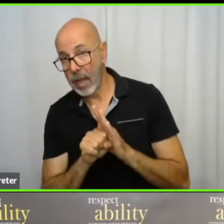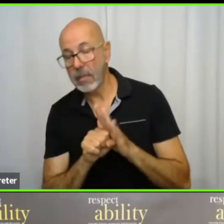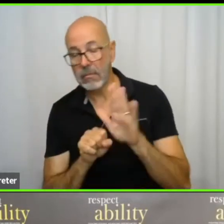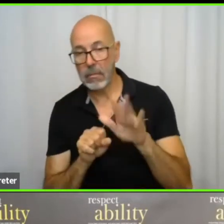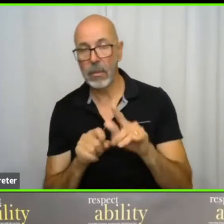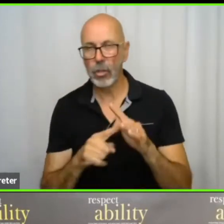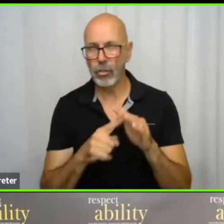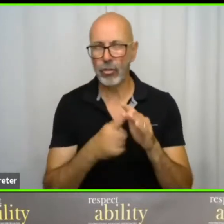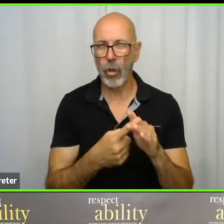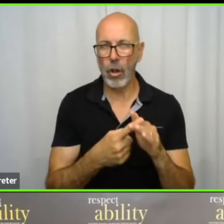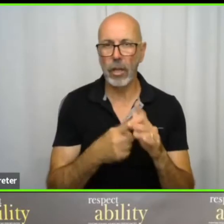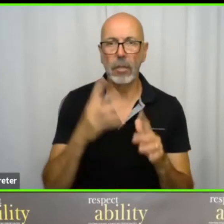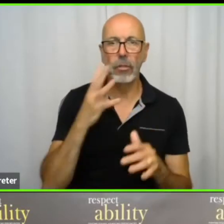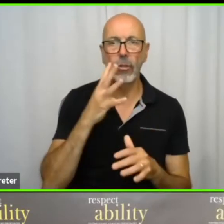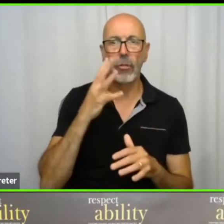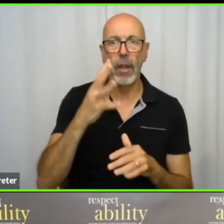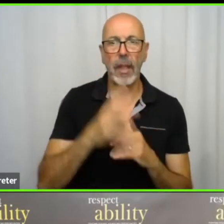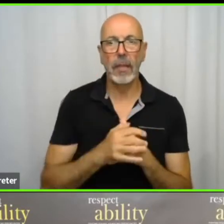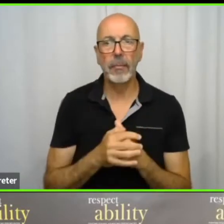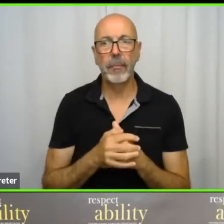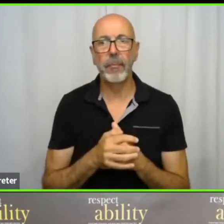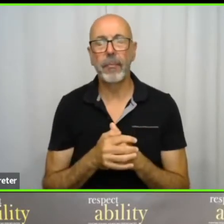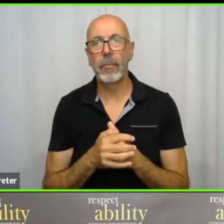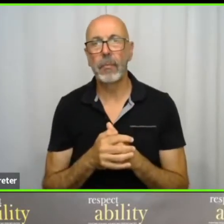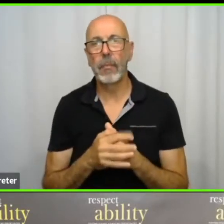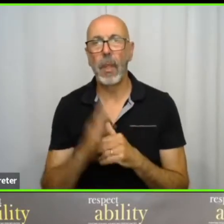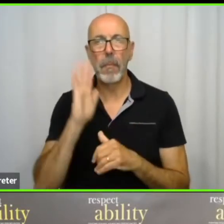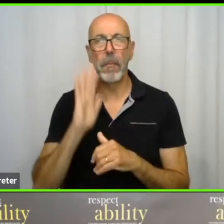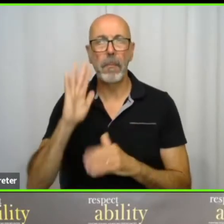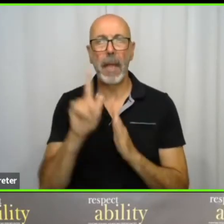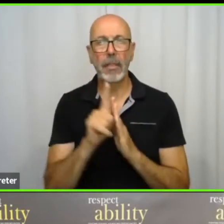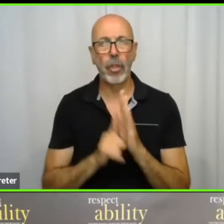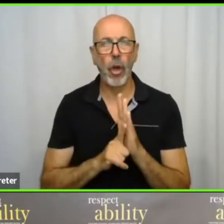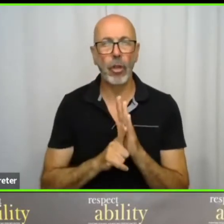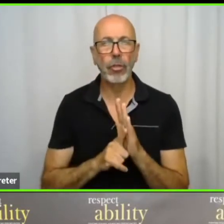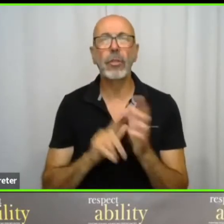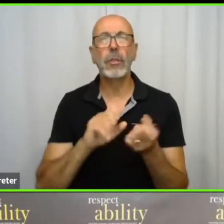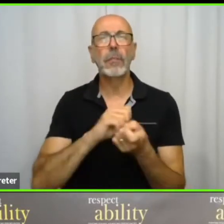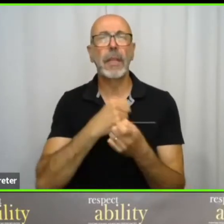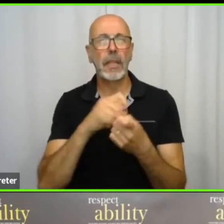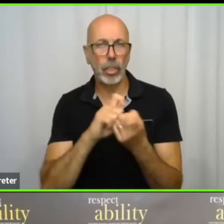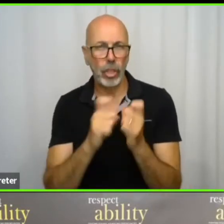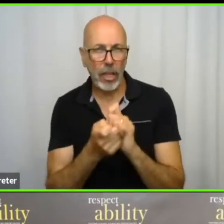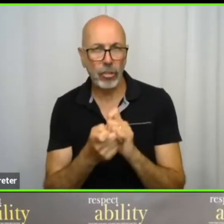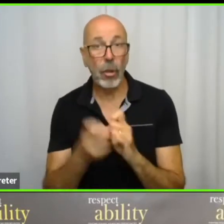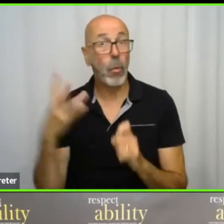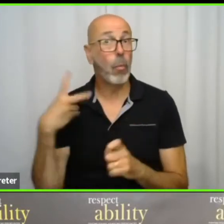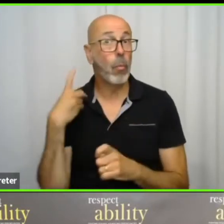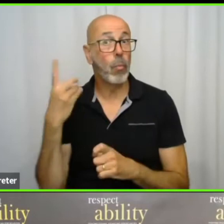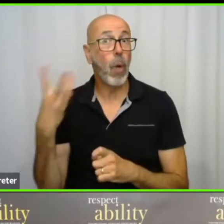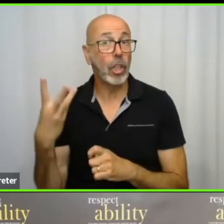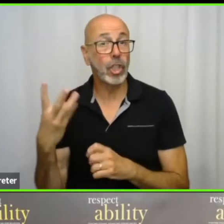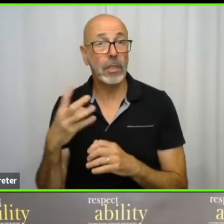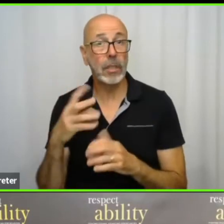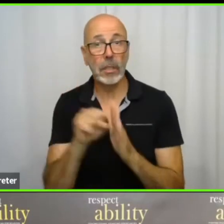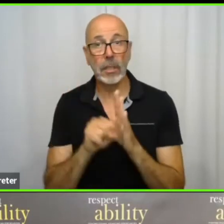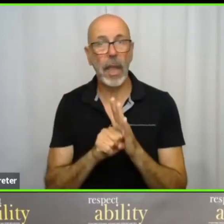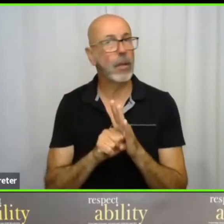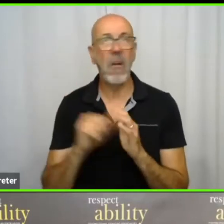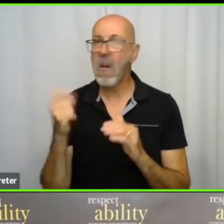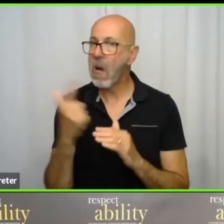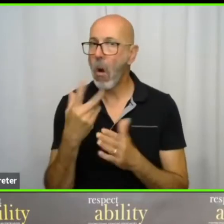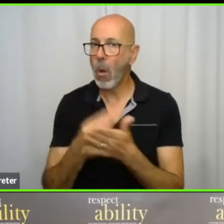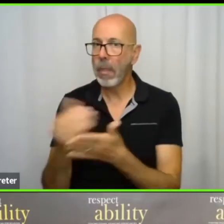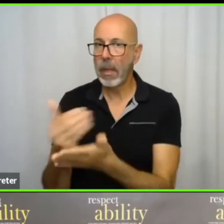to create or pass laws to make changes. Washington State a few years ago lifted all income